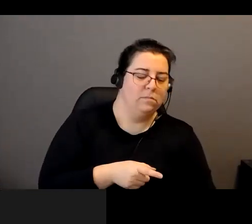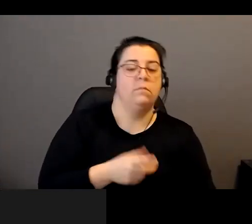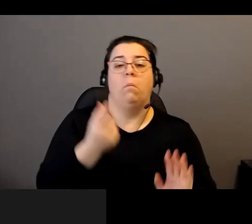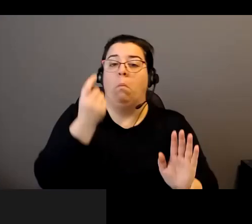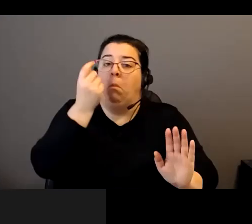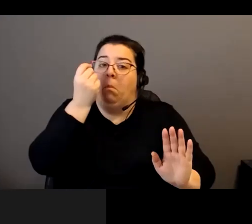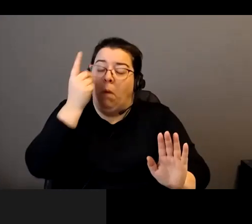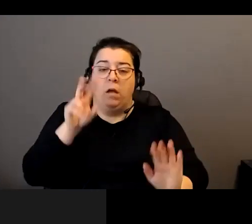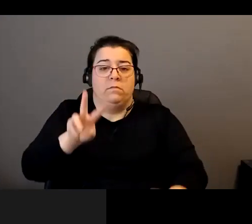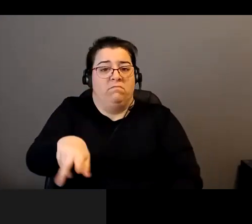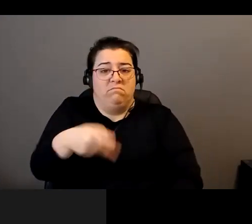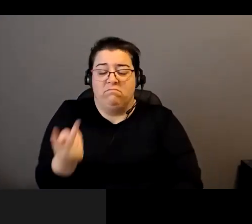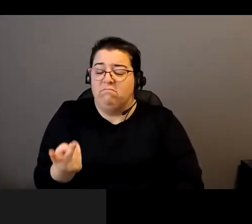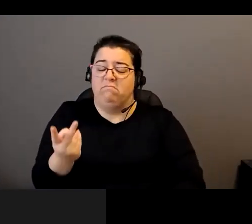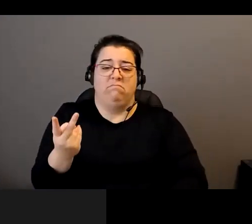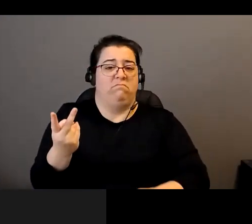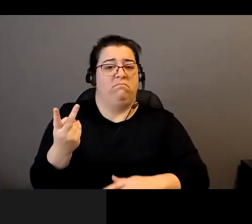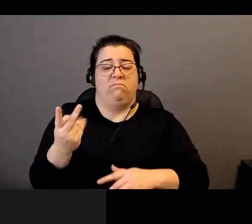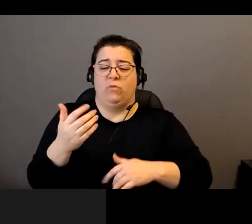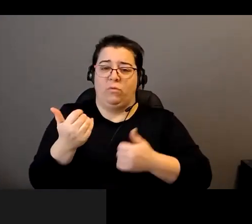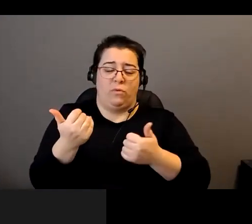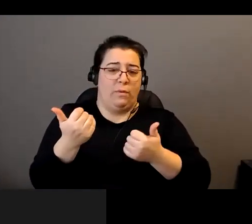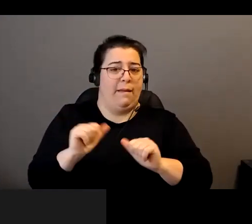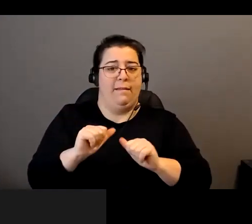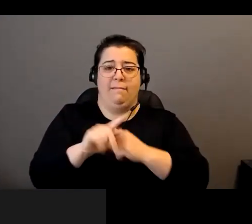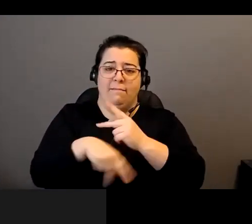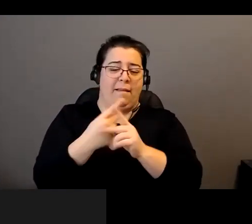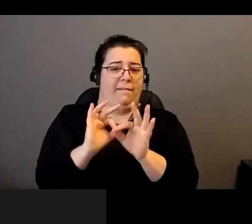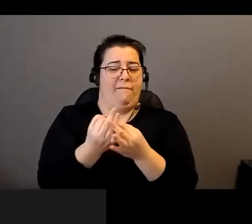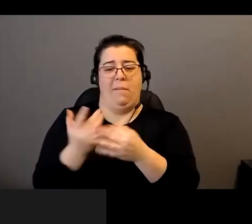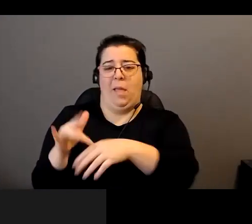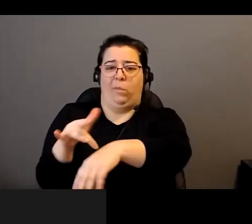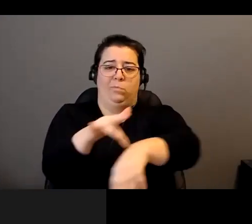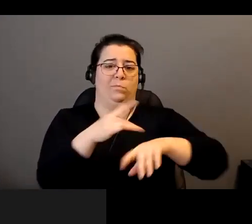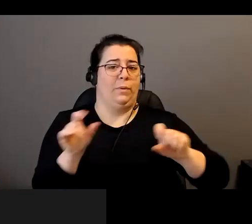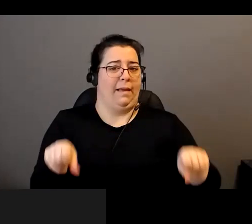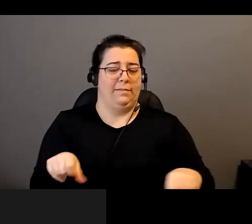does happen across all groups. So, we need to be more